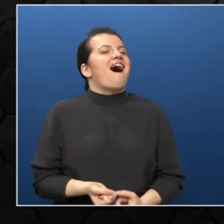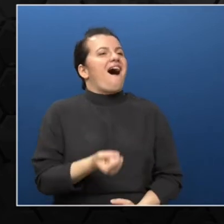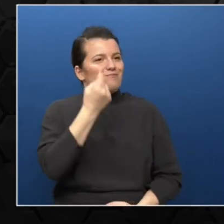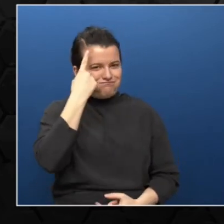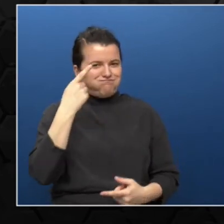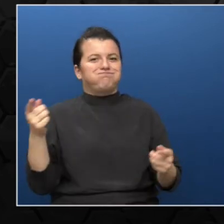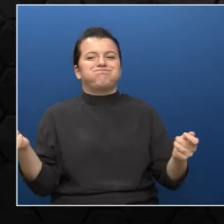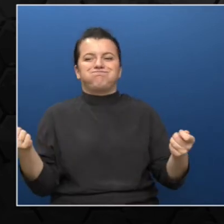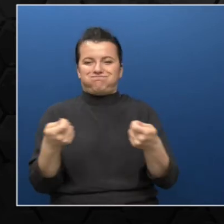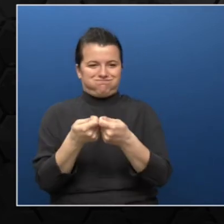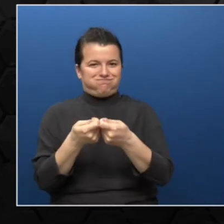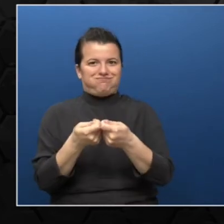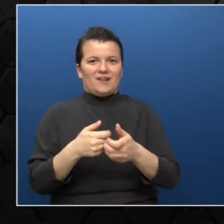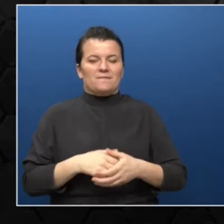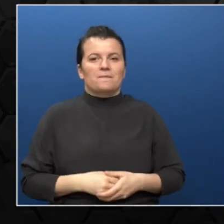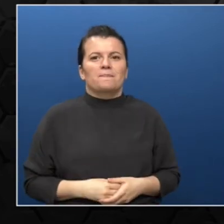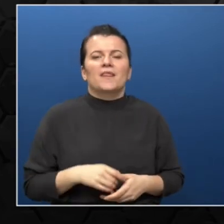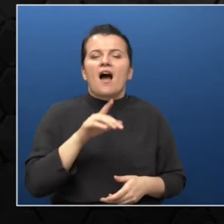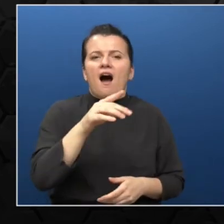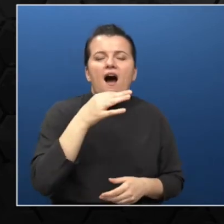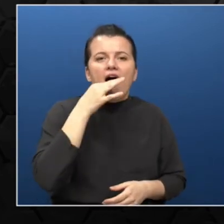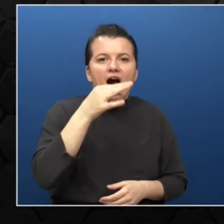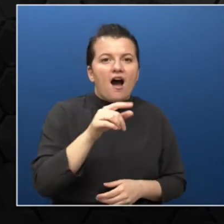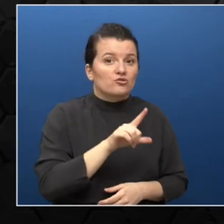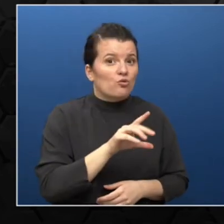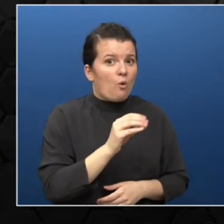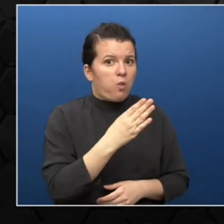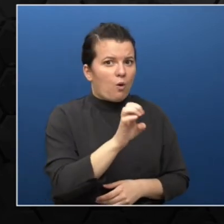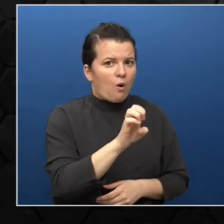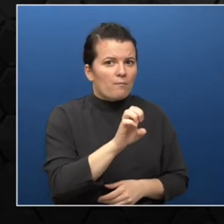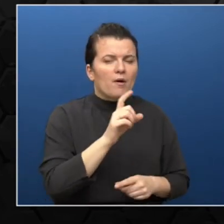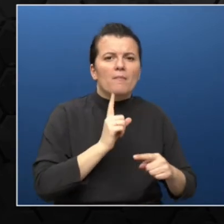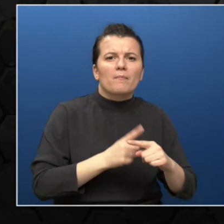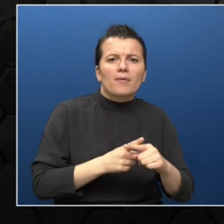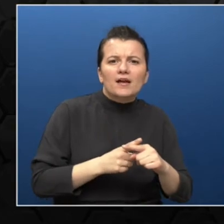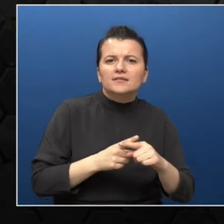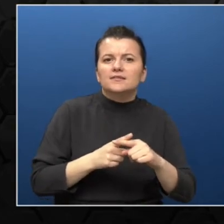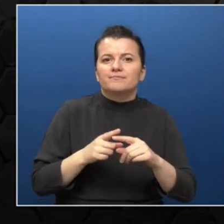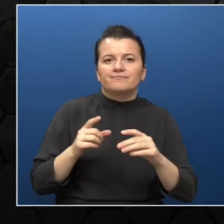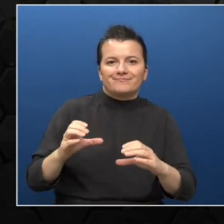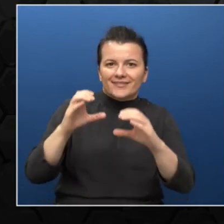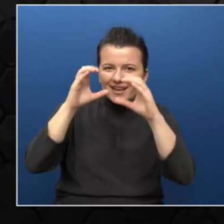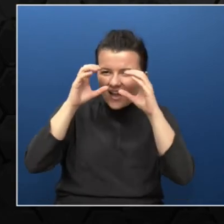vision, another technology Microsoft has for image classification?